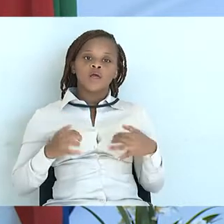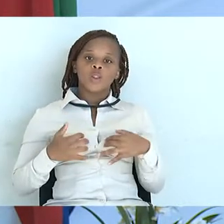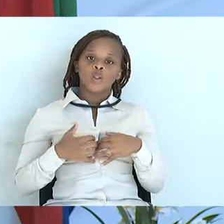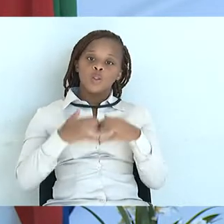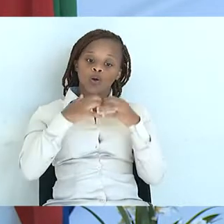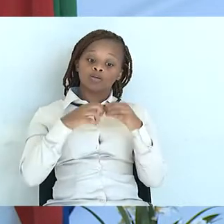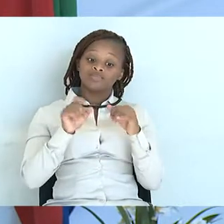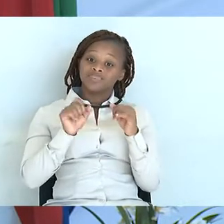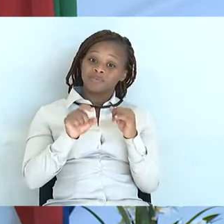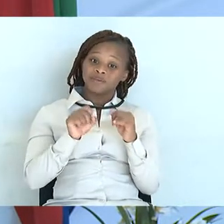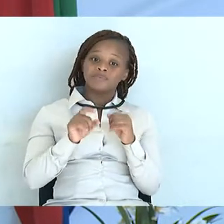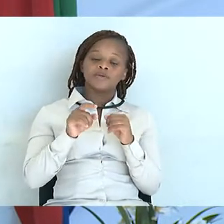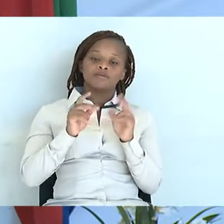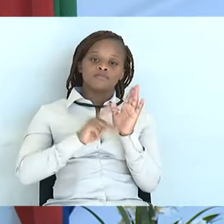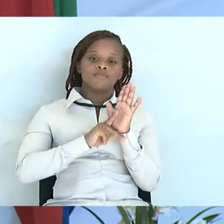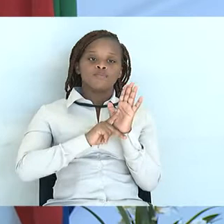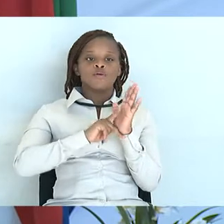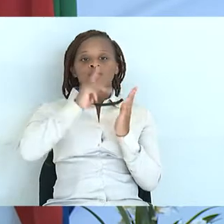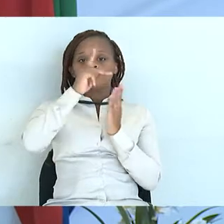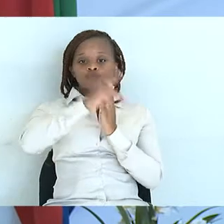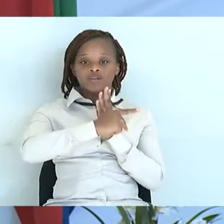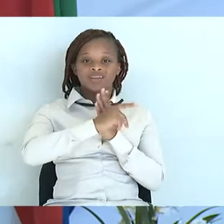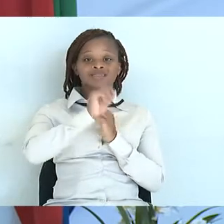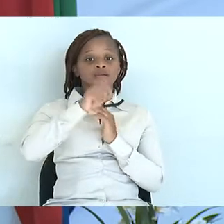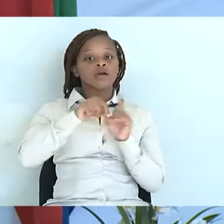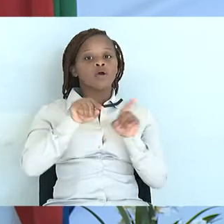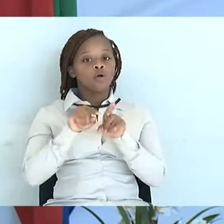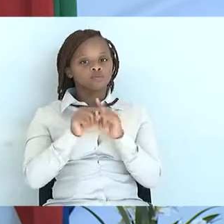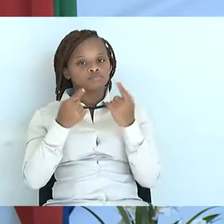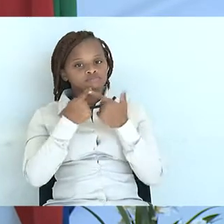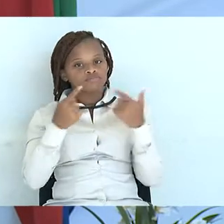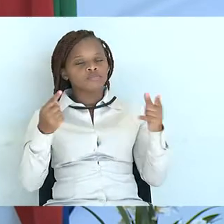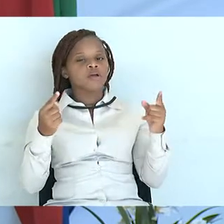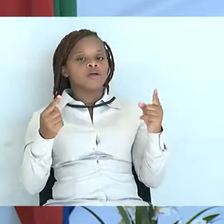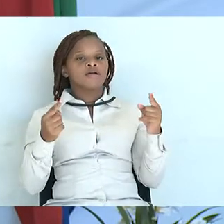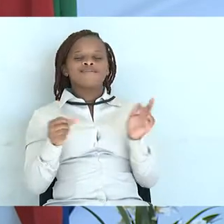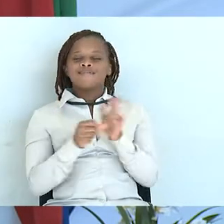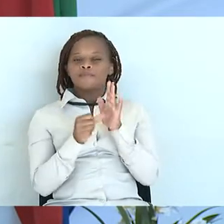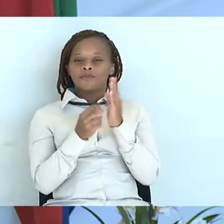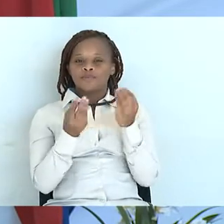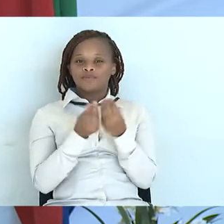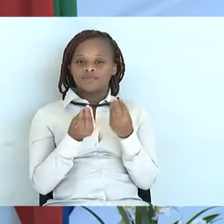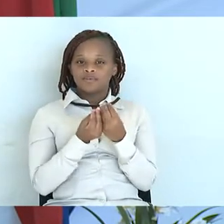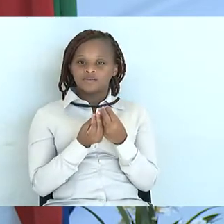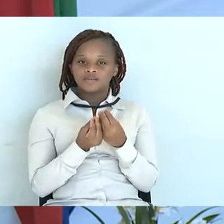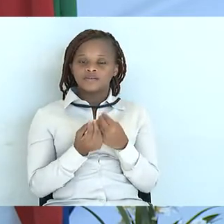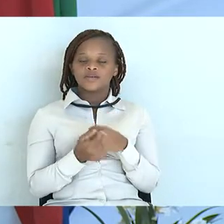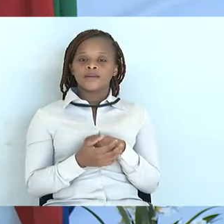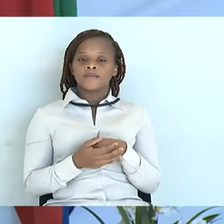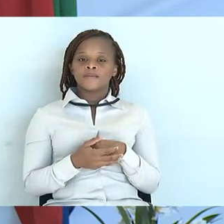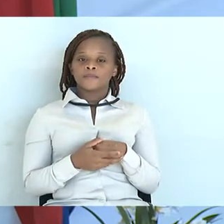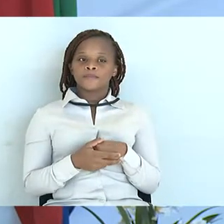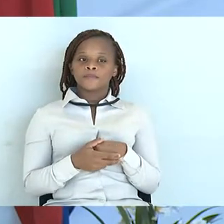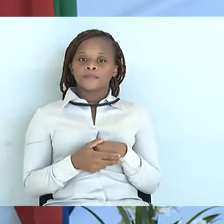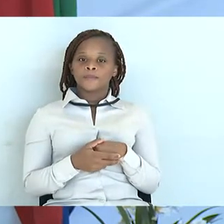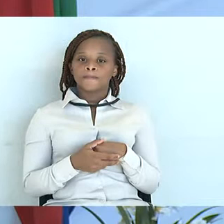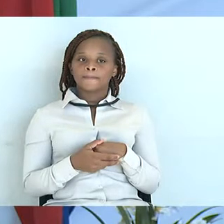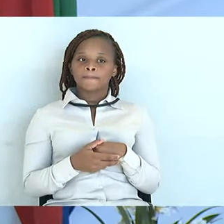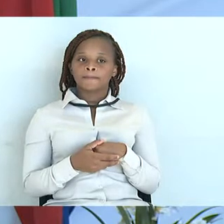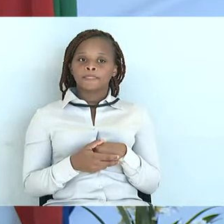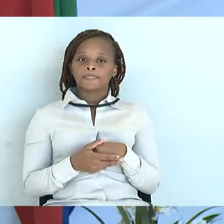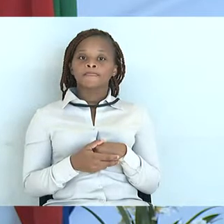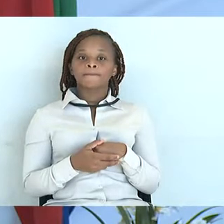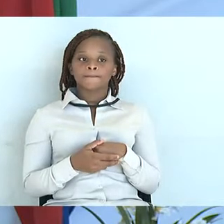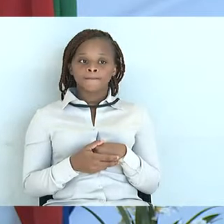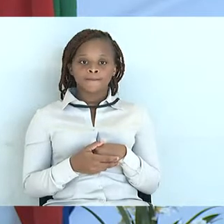some key pronouncements in that launch. One